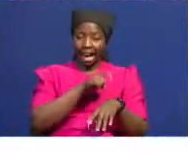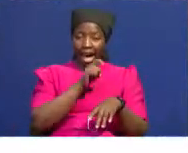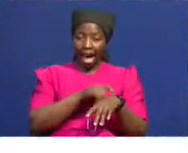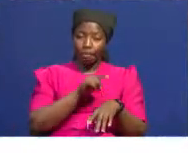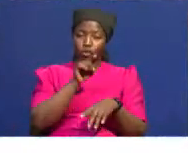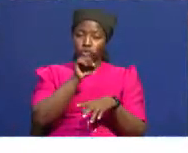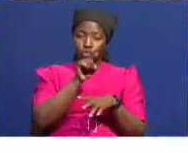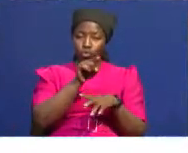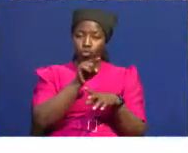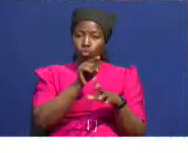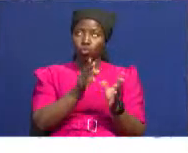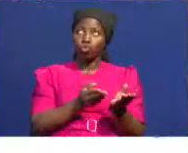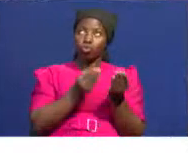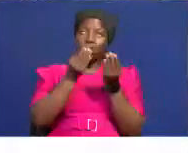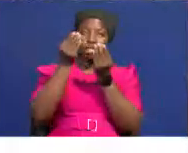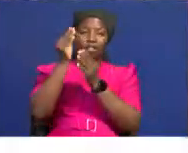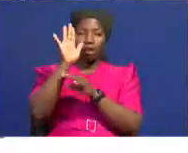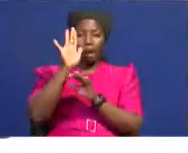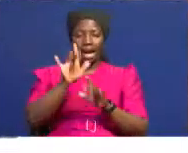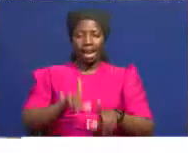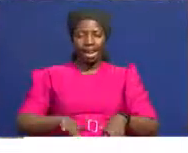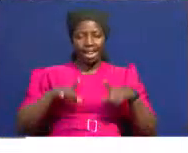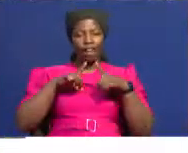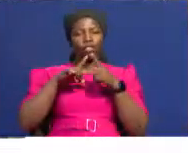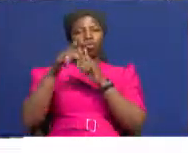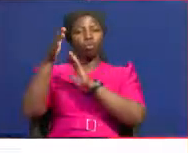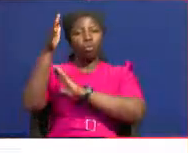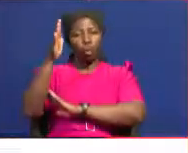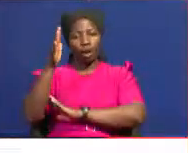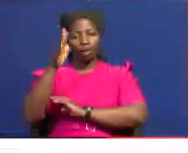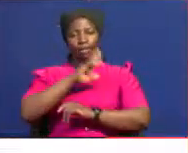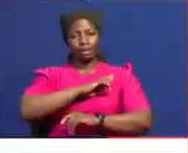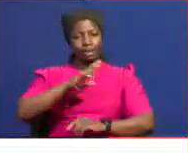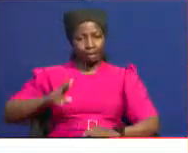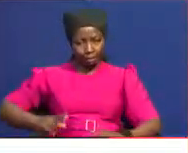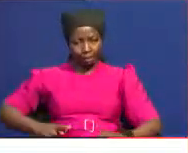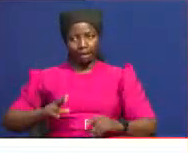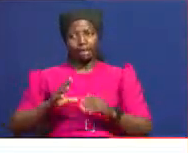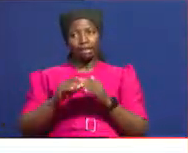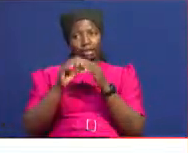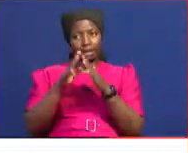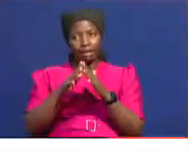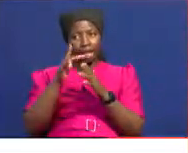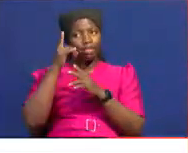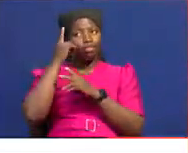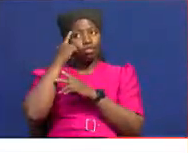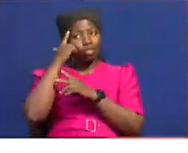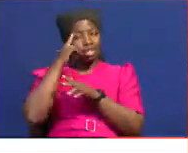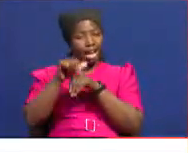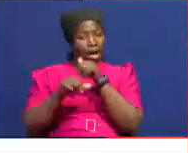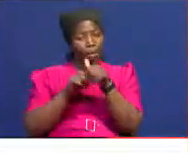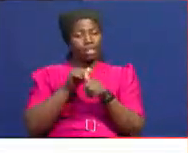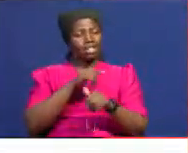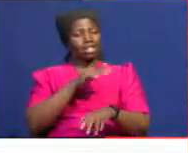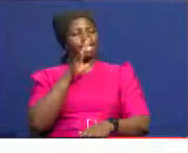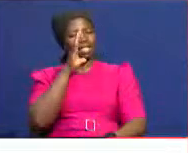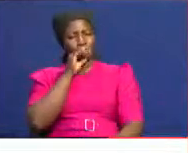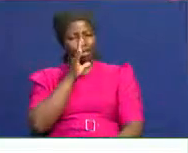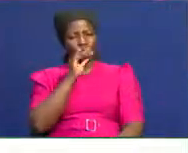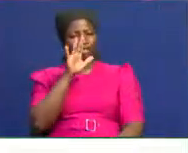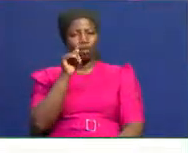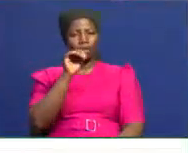you entrust it to God. The clerics could not help but ponder upon a recent speech by the late Chief of